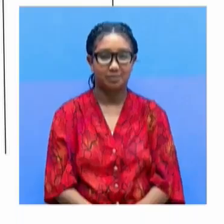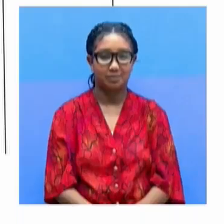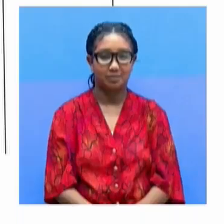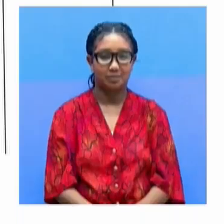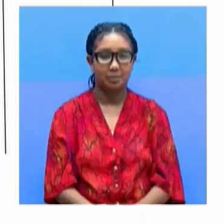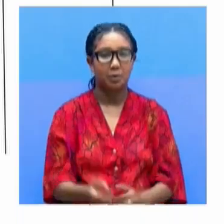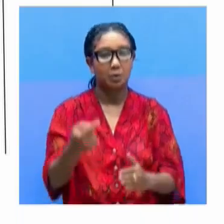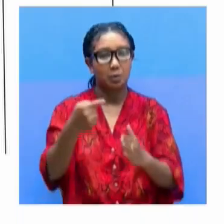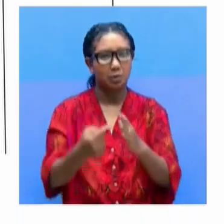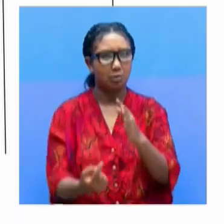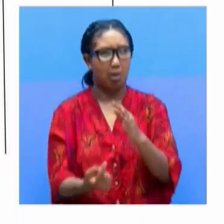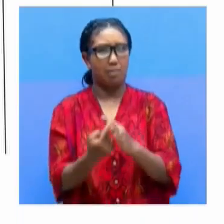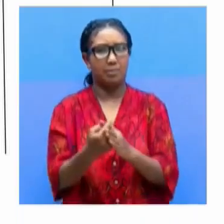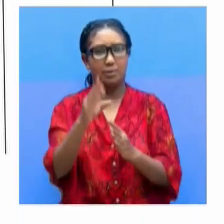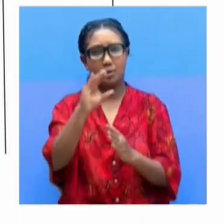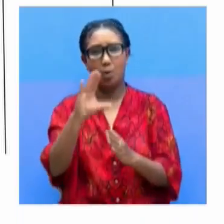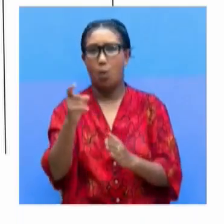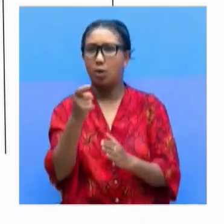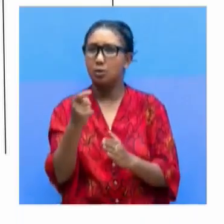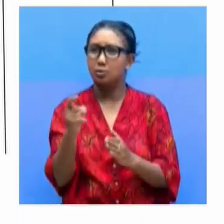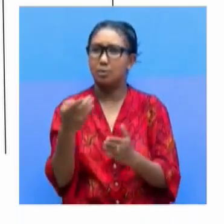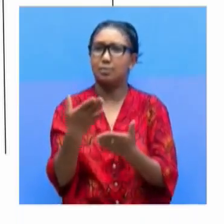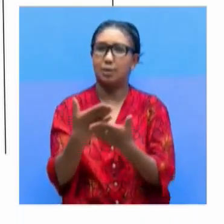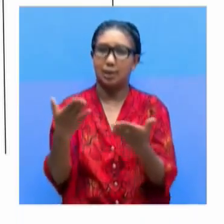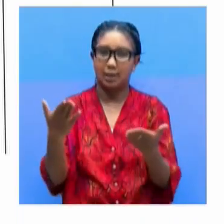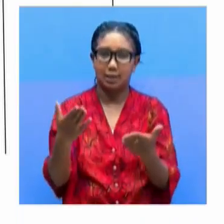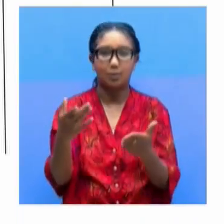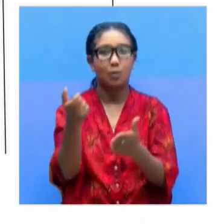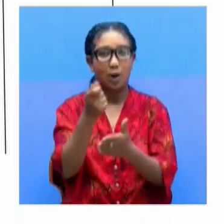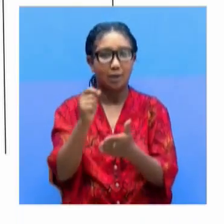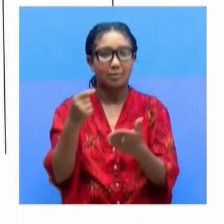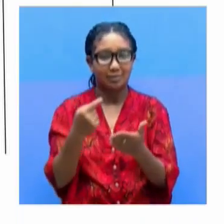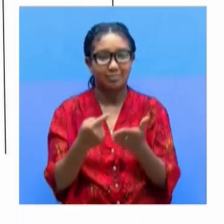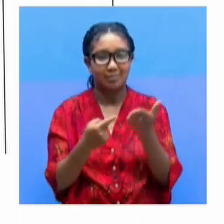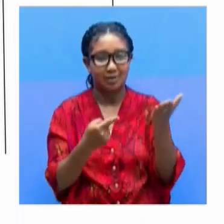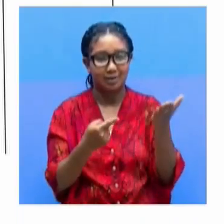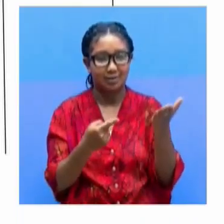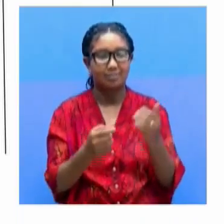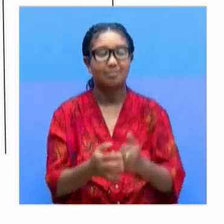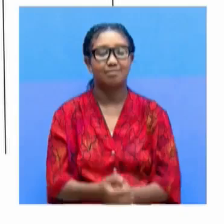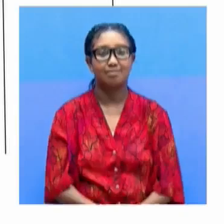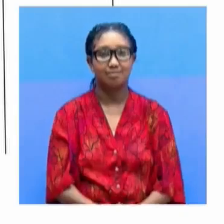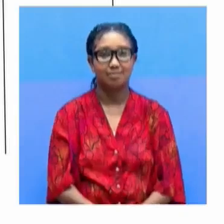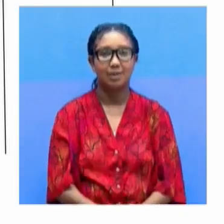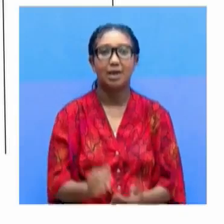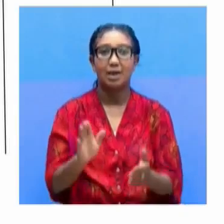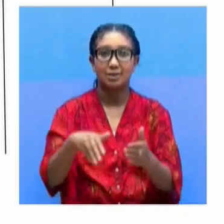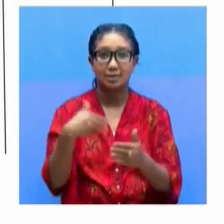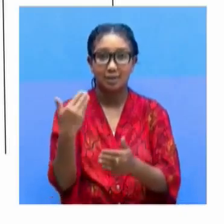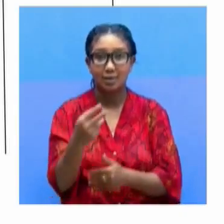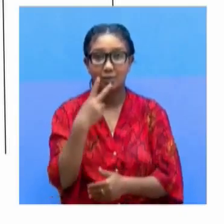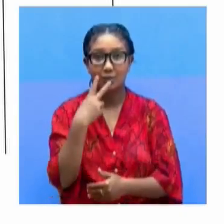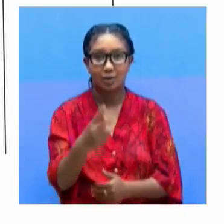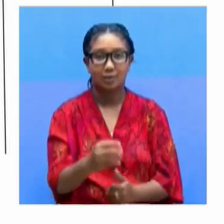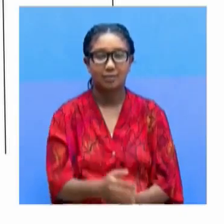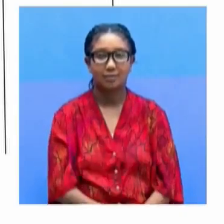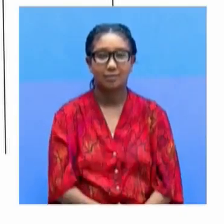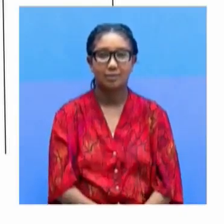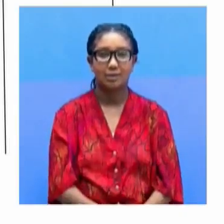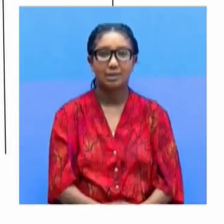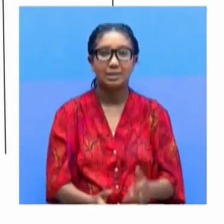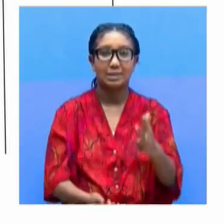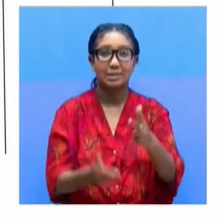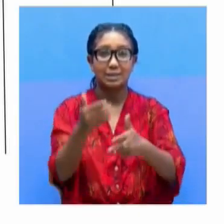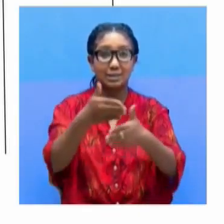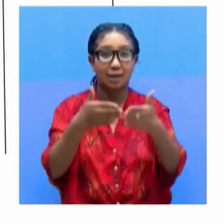What happened to someone or something? Then we write it here in this column. And then, look, the third